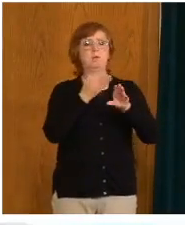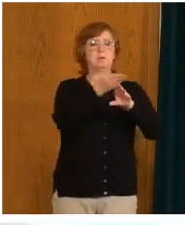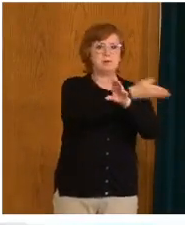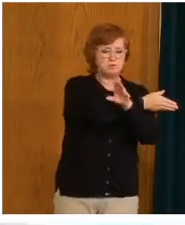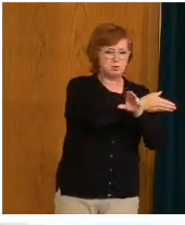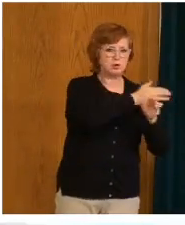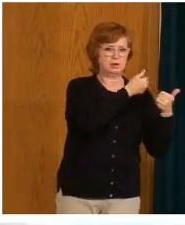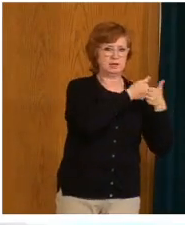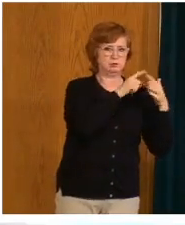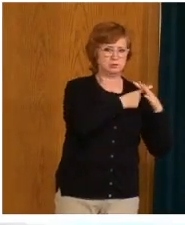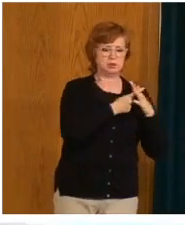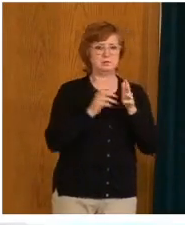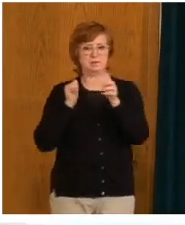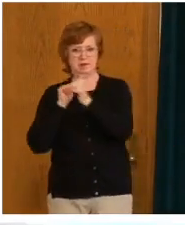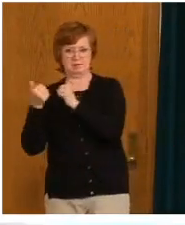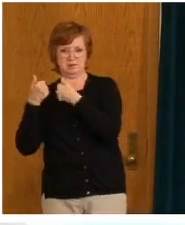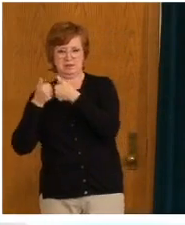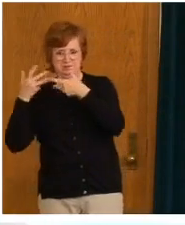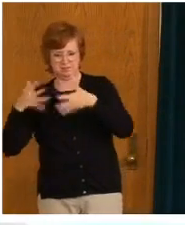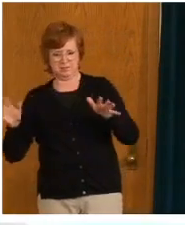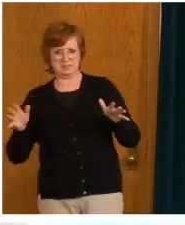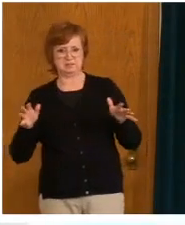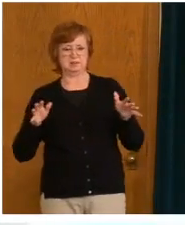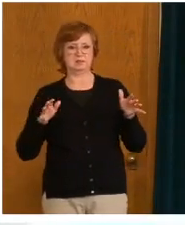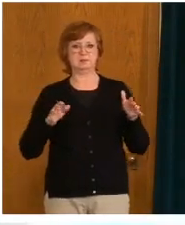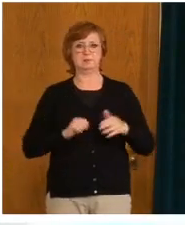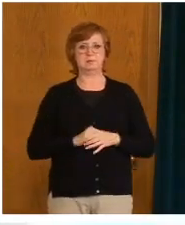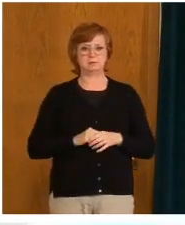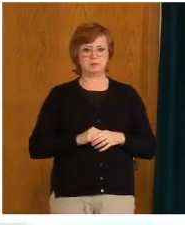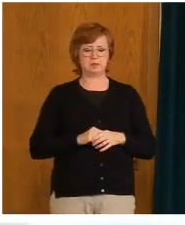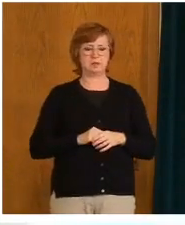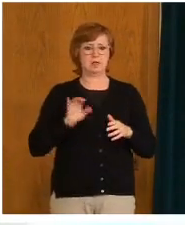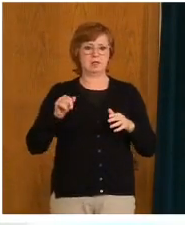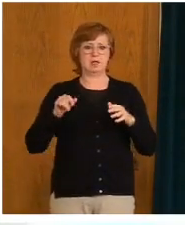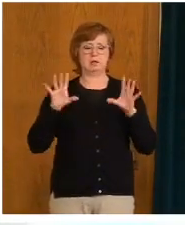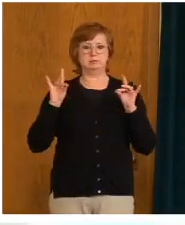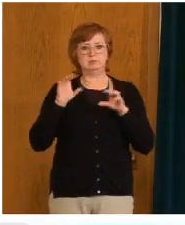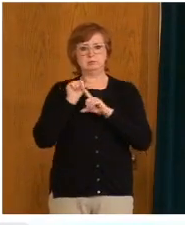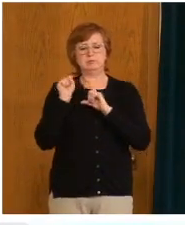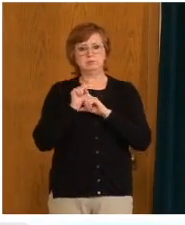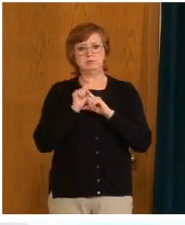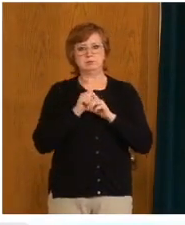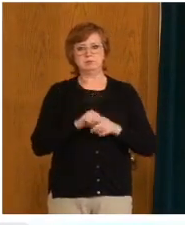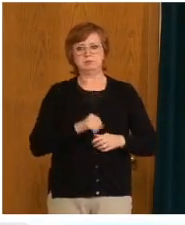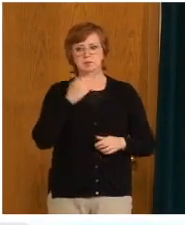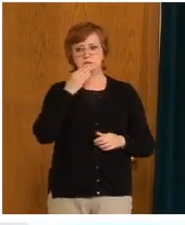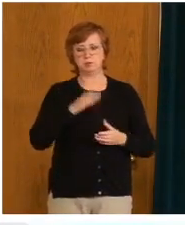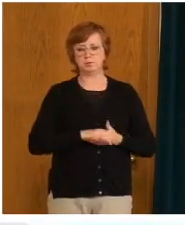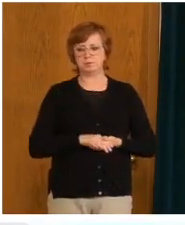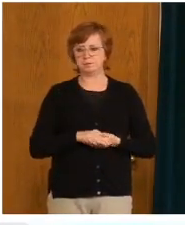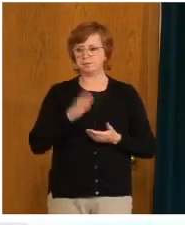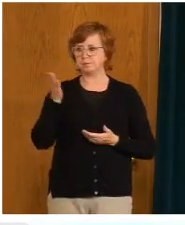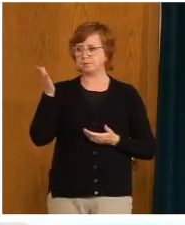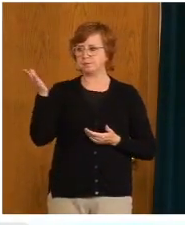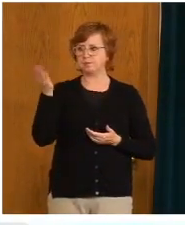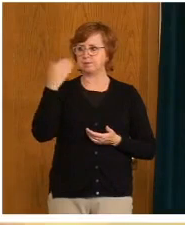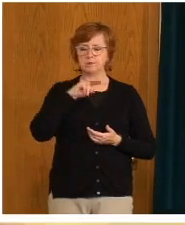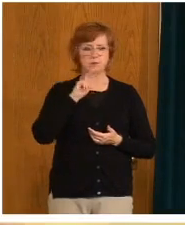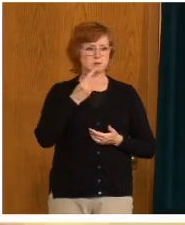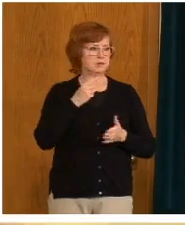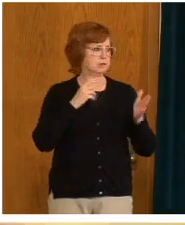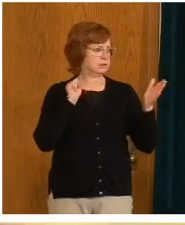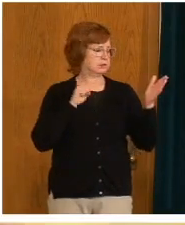until such time that everyone isn't vaccinated, there can be transmission risk. So just being aware of that. Thank you. Follow